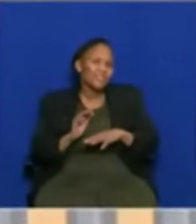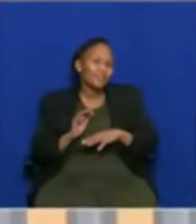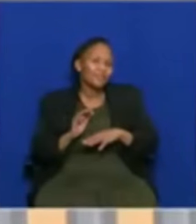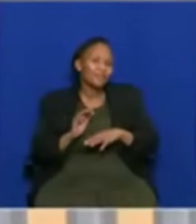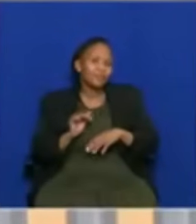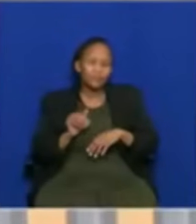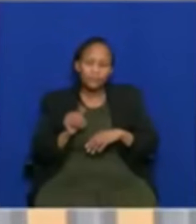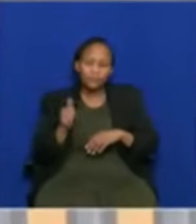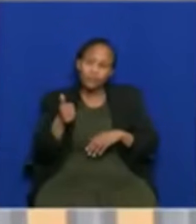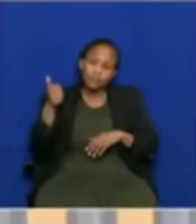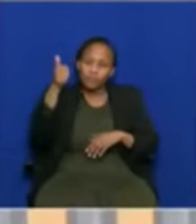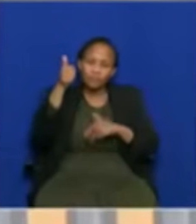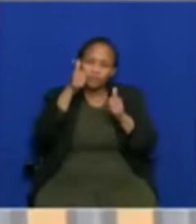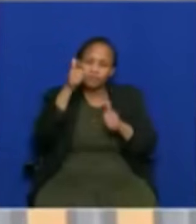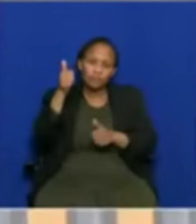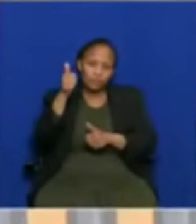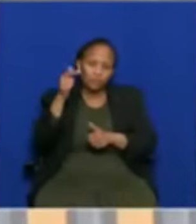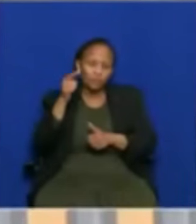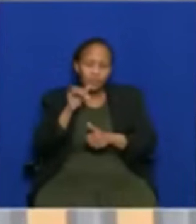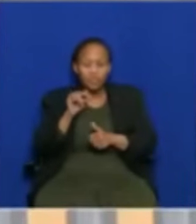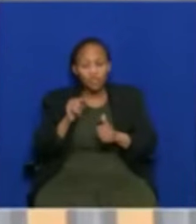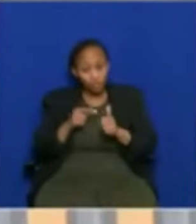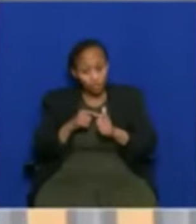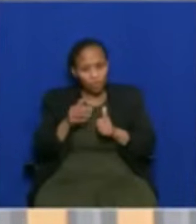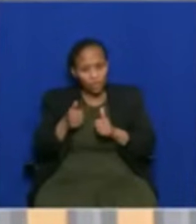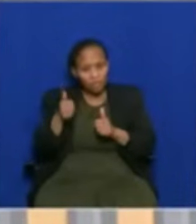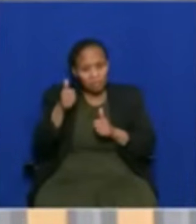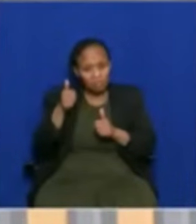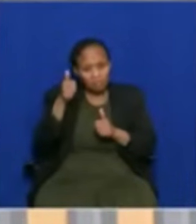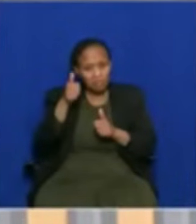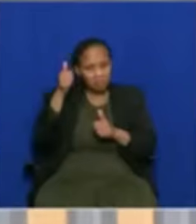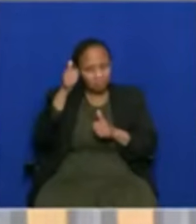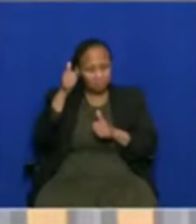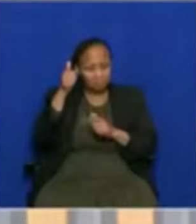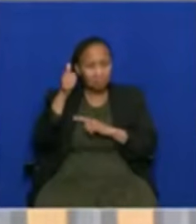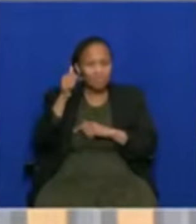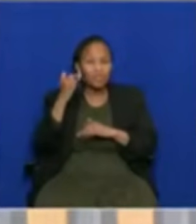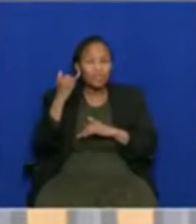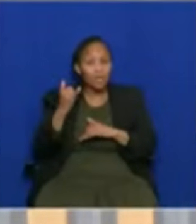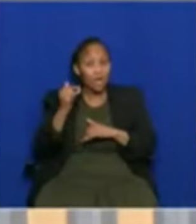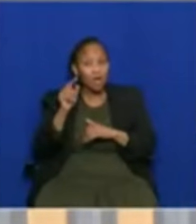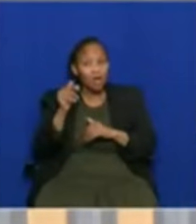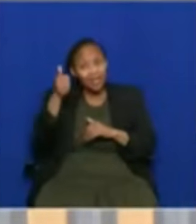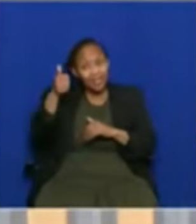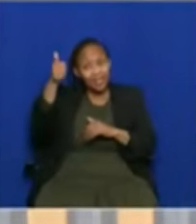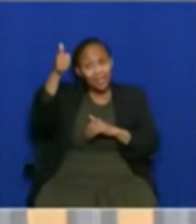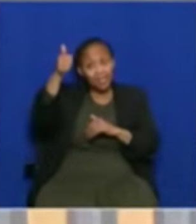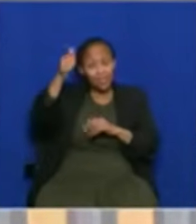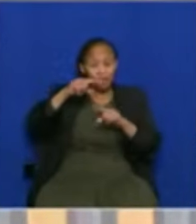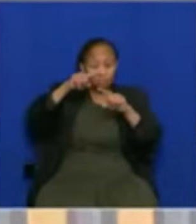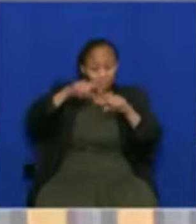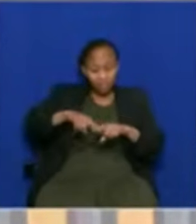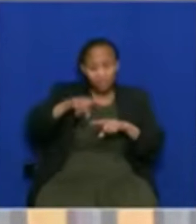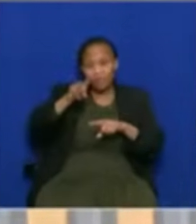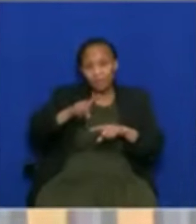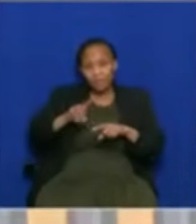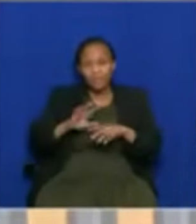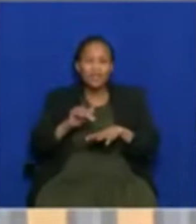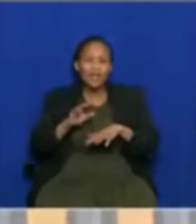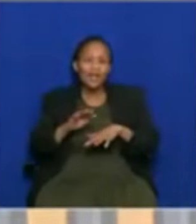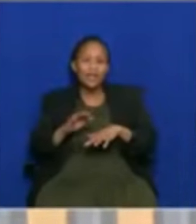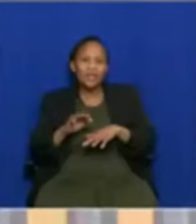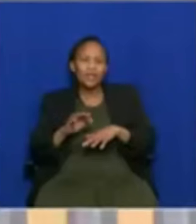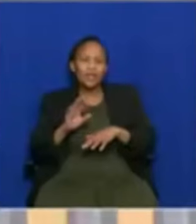on through the stages. They relied on your affidavit. They can say that they relied on